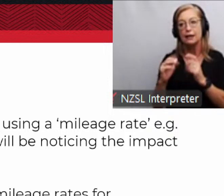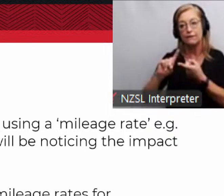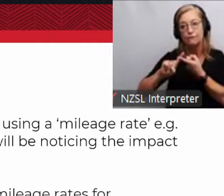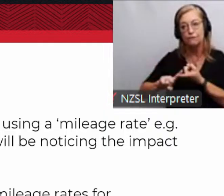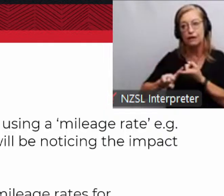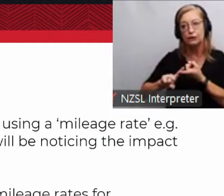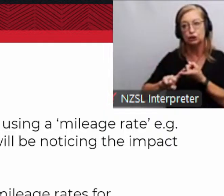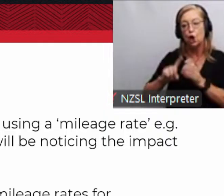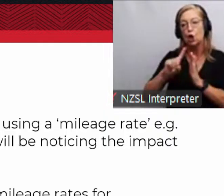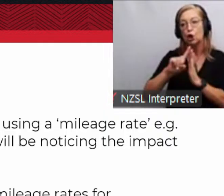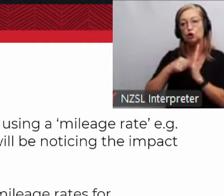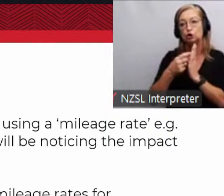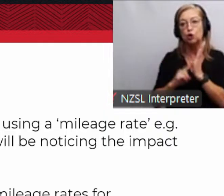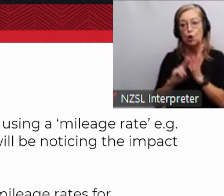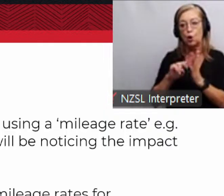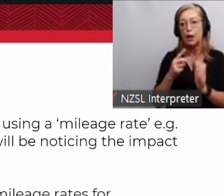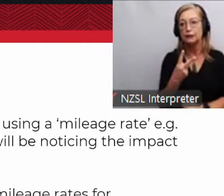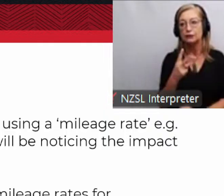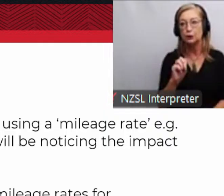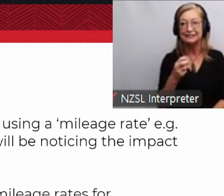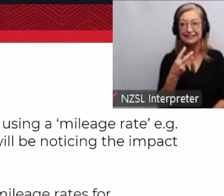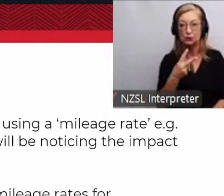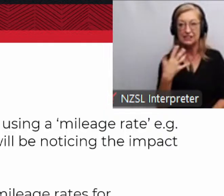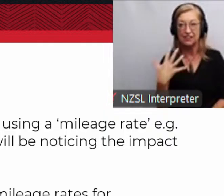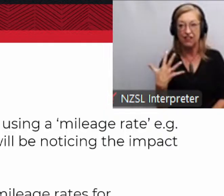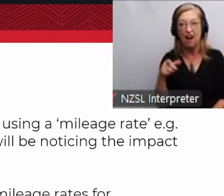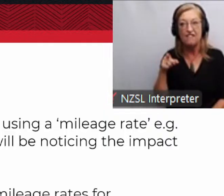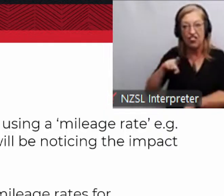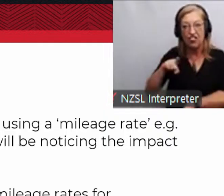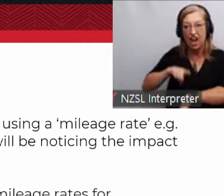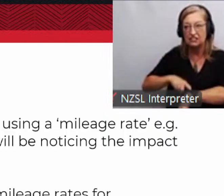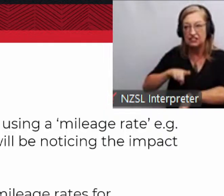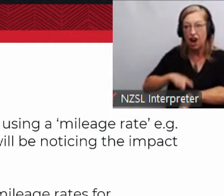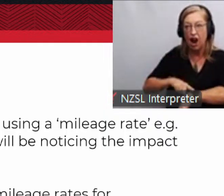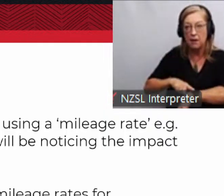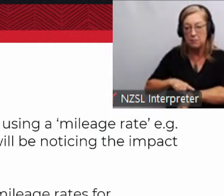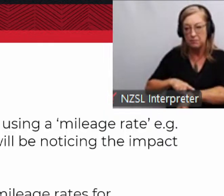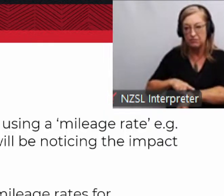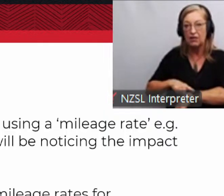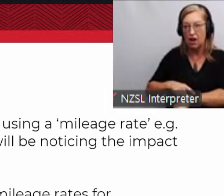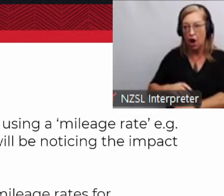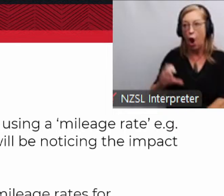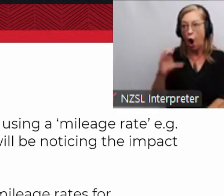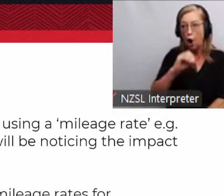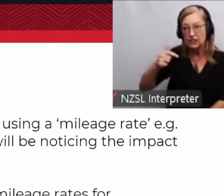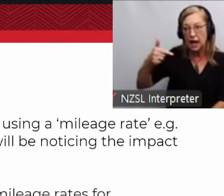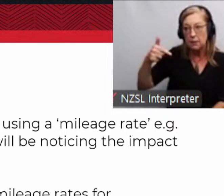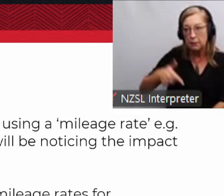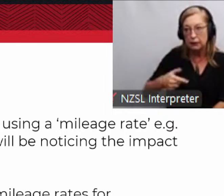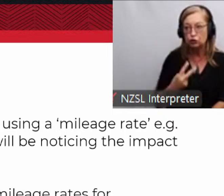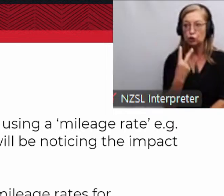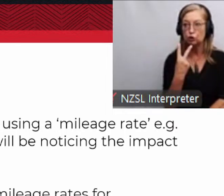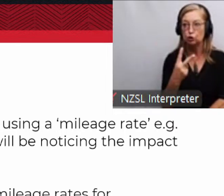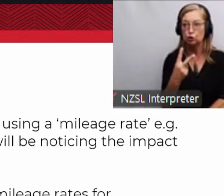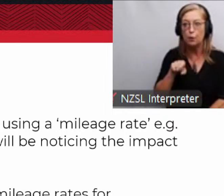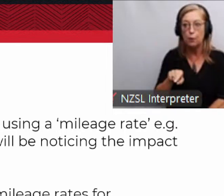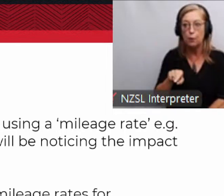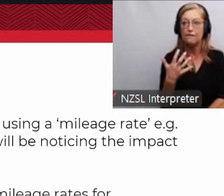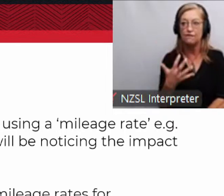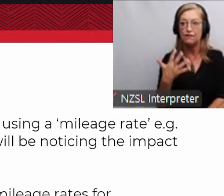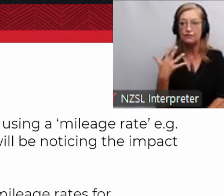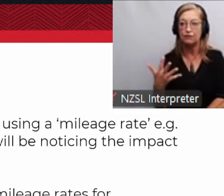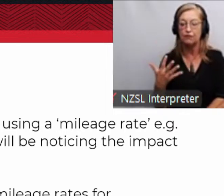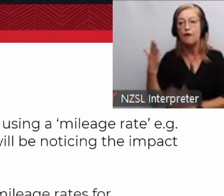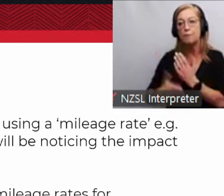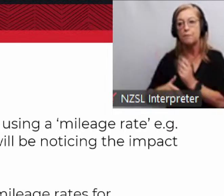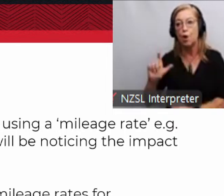average price of 91 octane petrol was $2.55 per litre, and as of today, the average price of that fuel